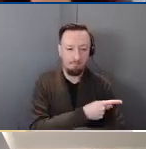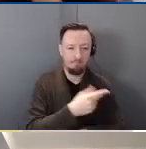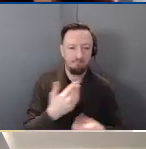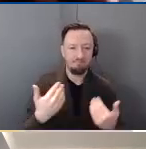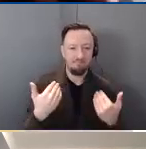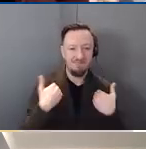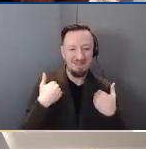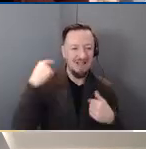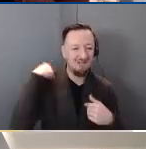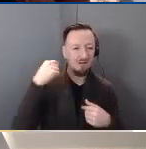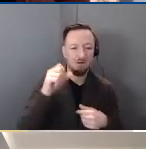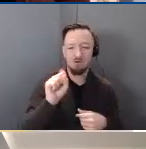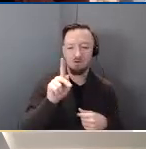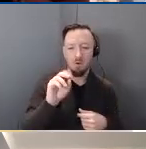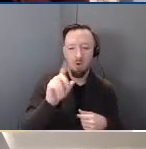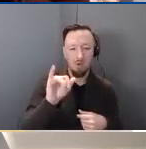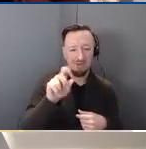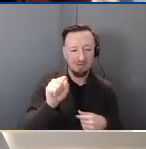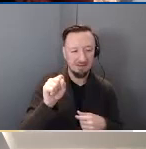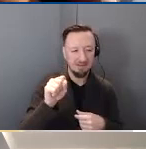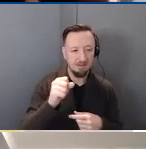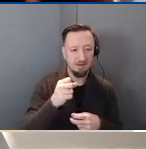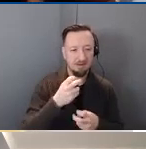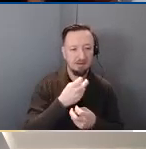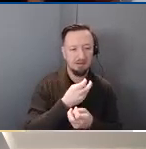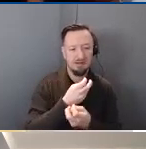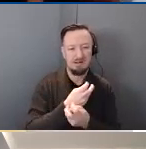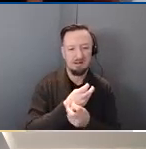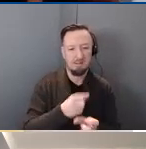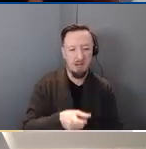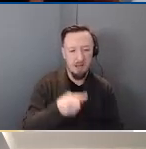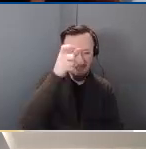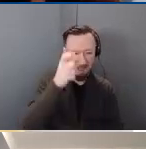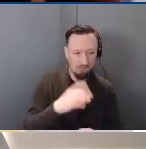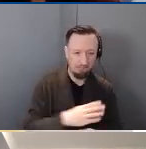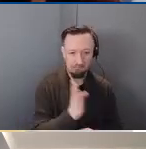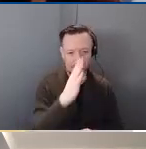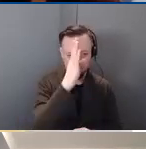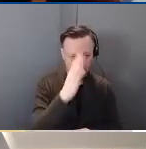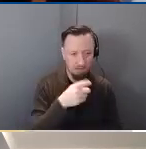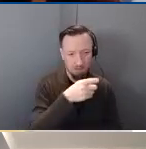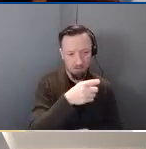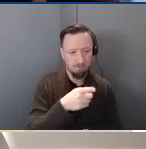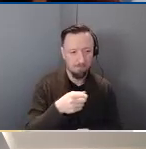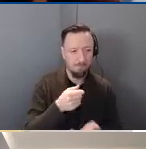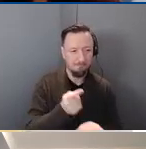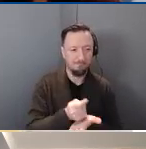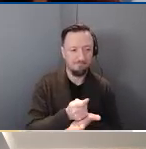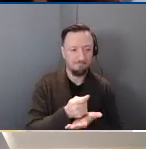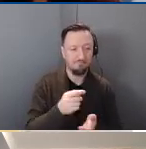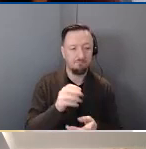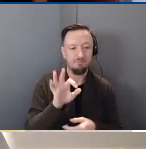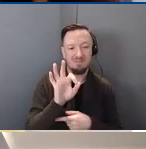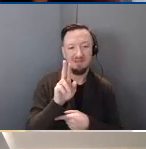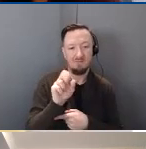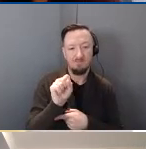idiopathic scoliosis. So it's a treatment for that scoliosis. And so we've got, it's a fusion hardware. So